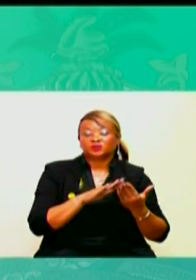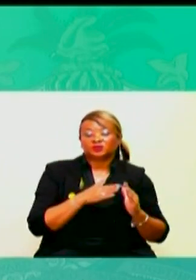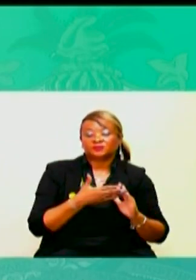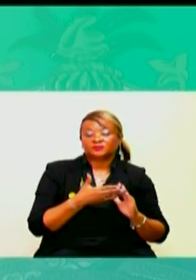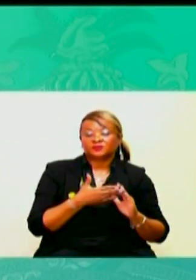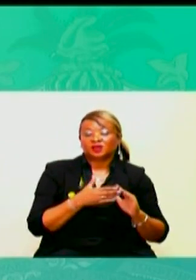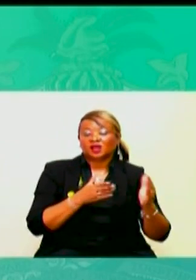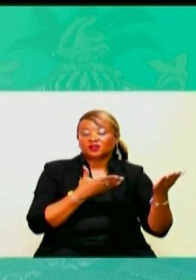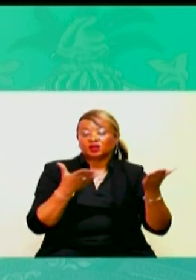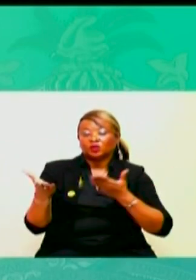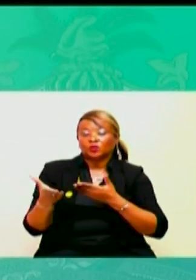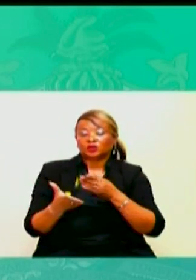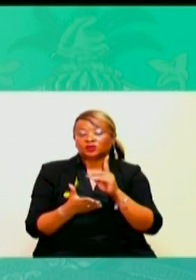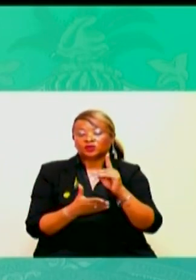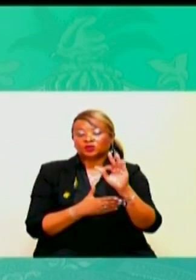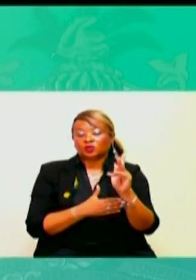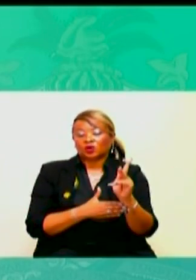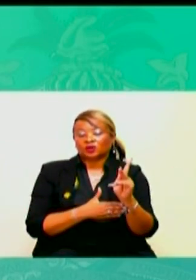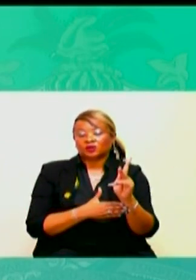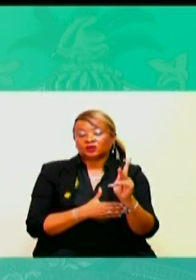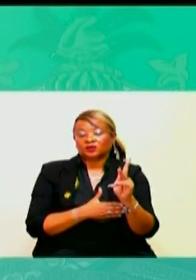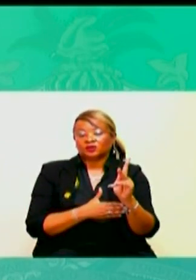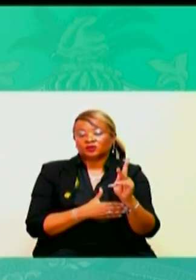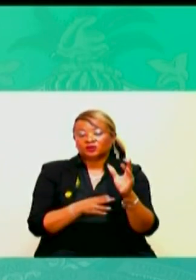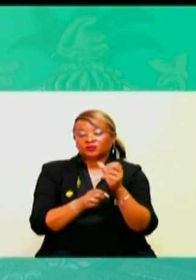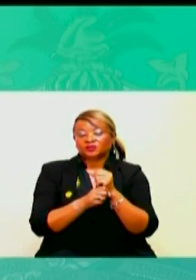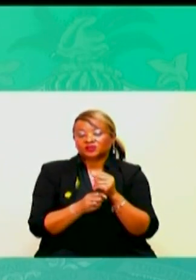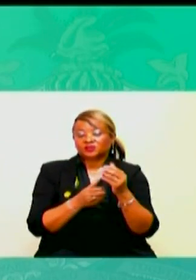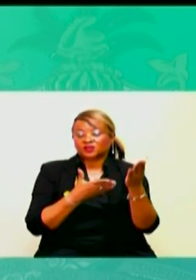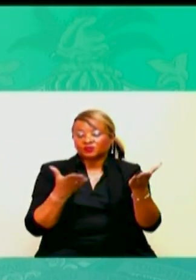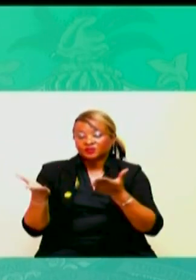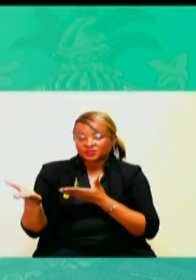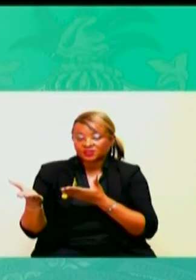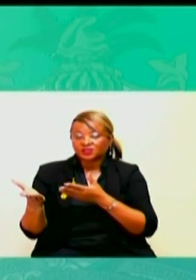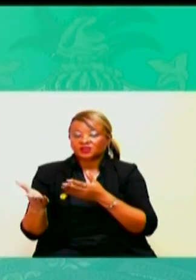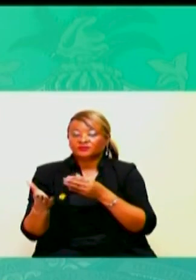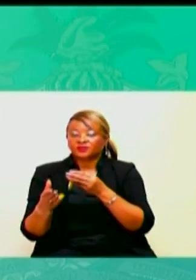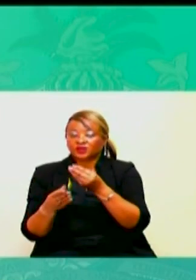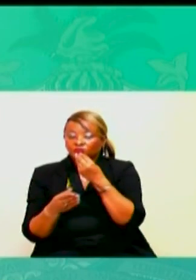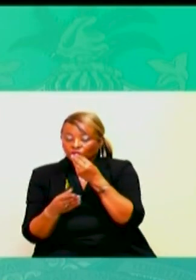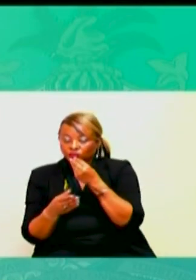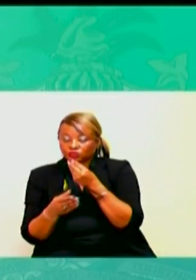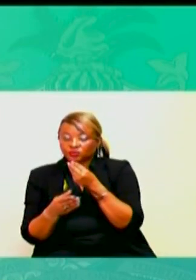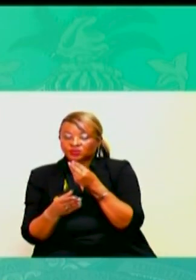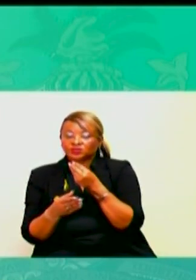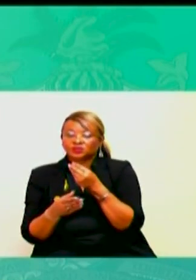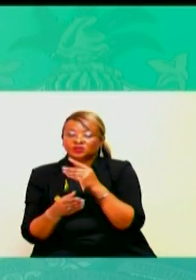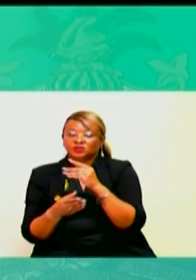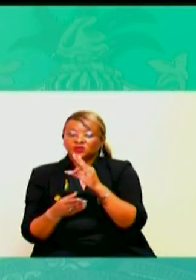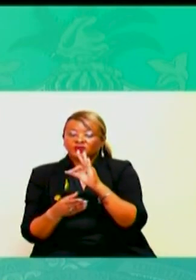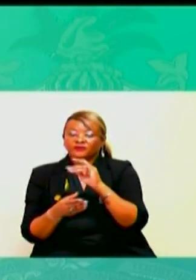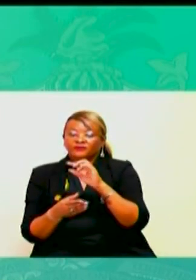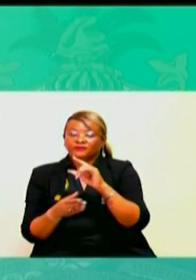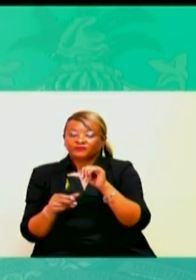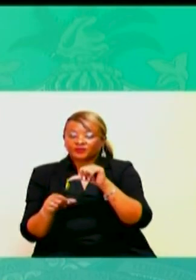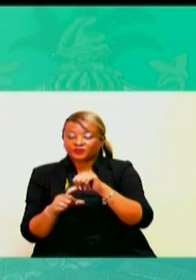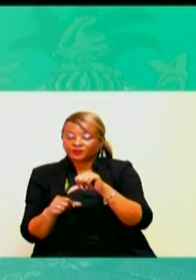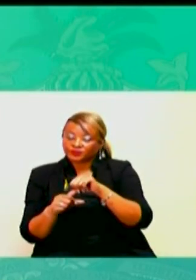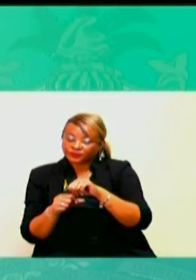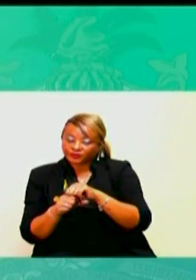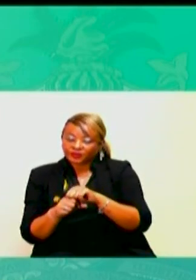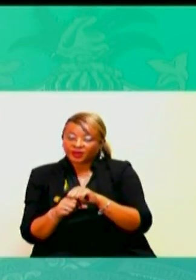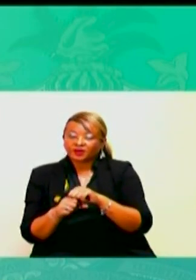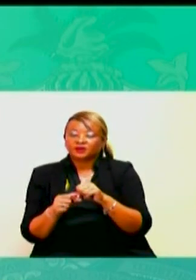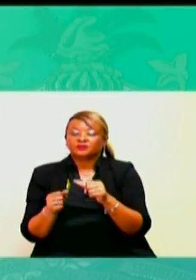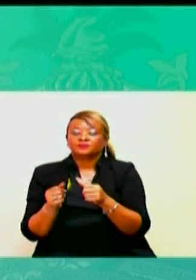loading dock, that community receives their groceries, their building materials, their fuel, and